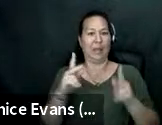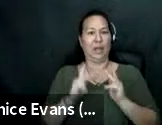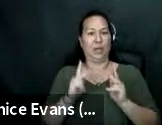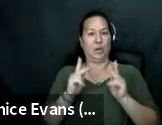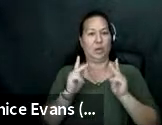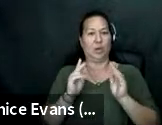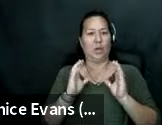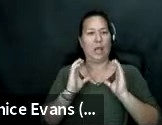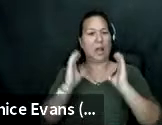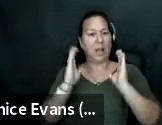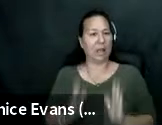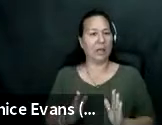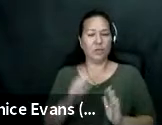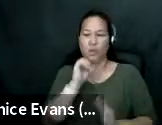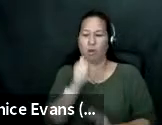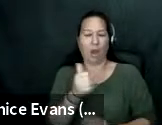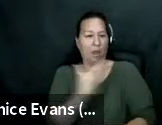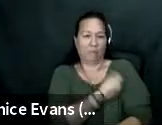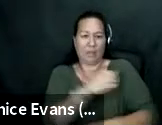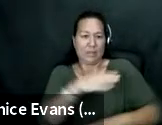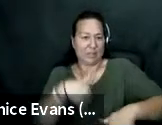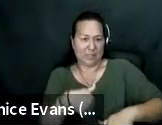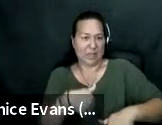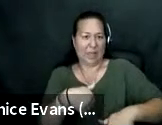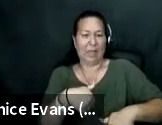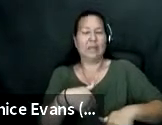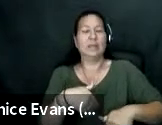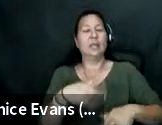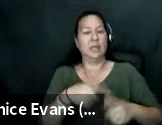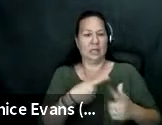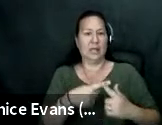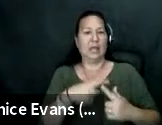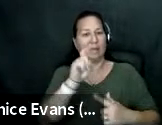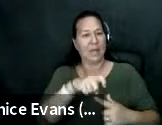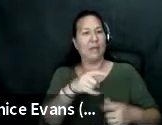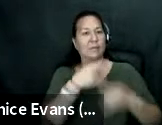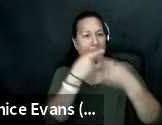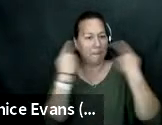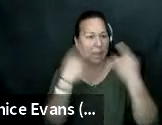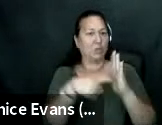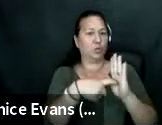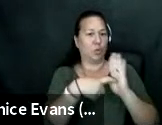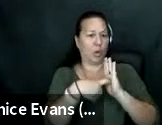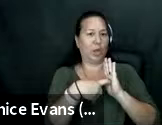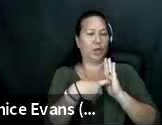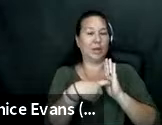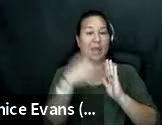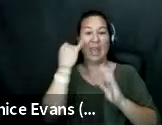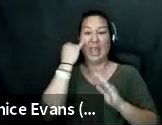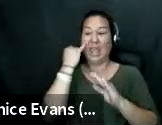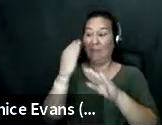If they are above 70%, then they do not have to do